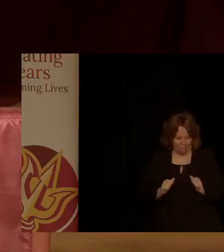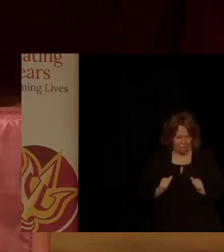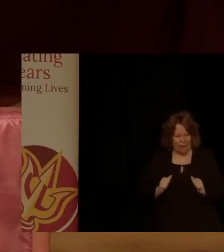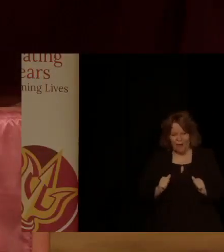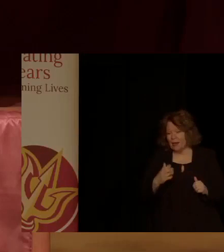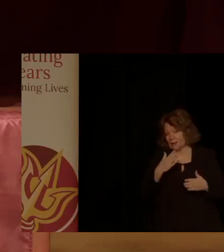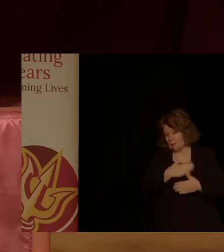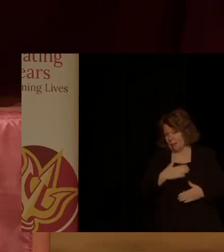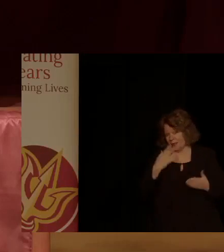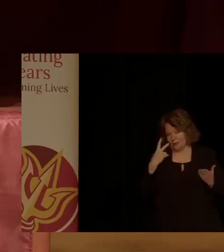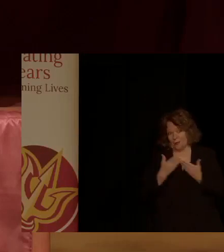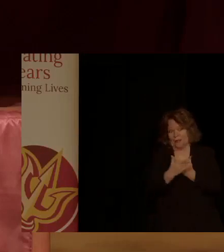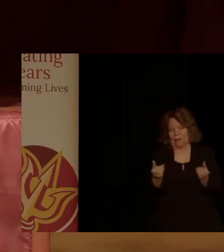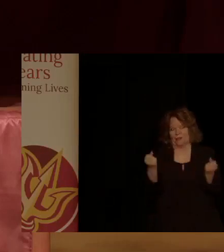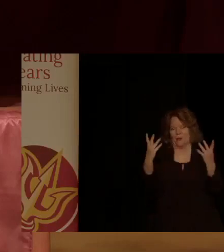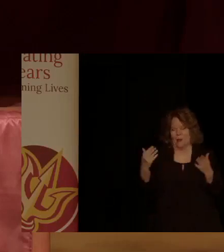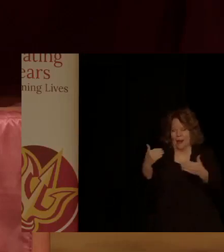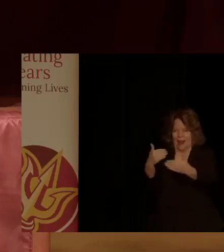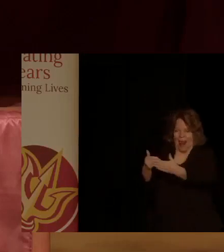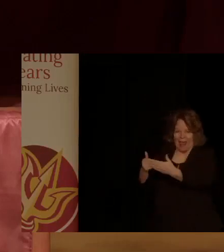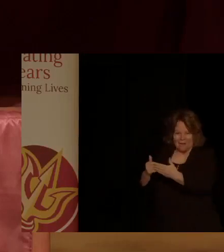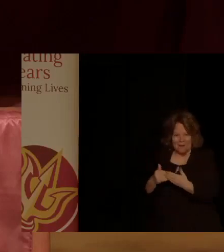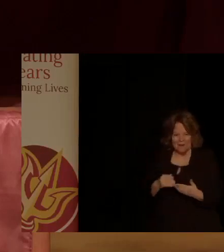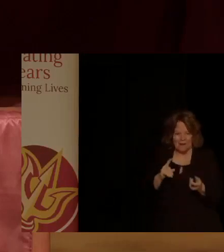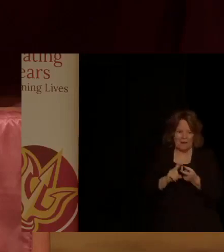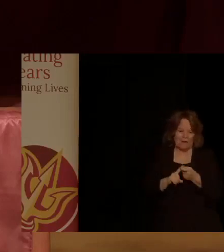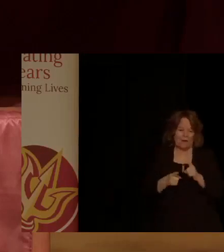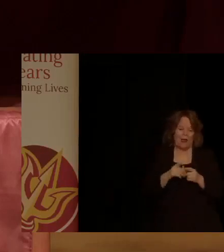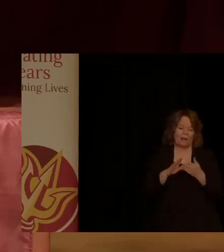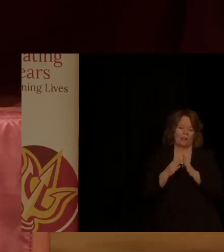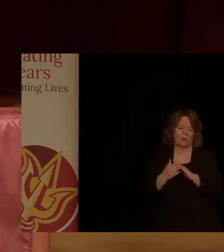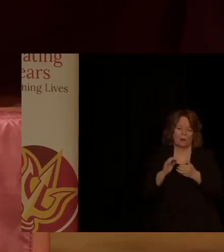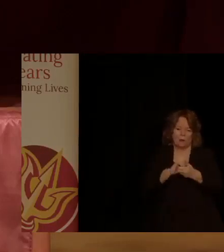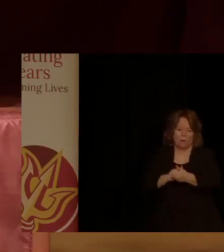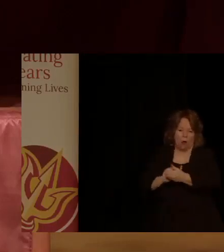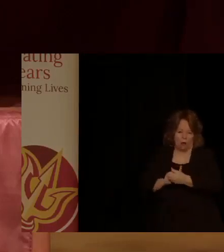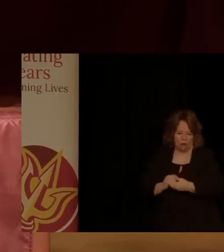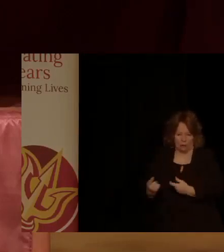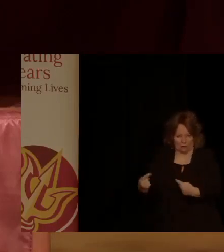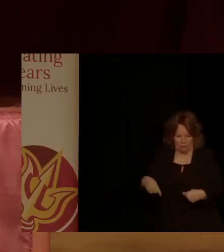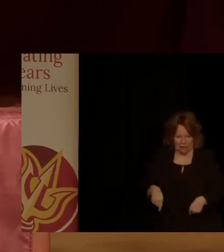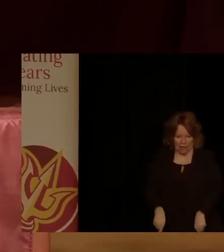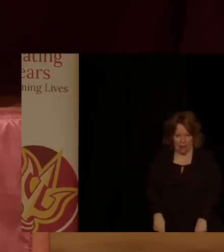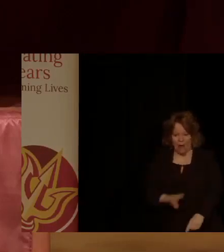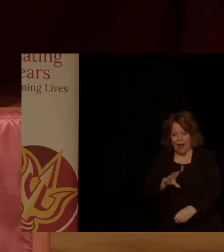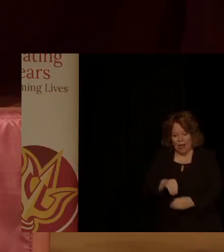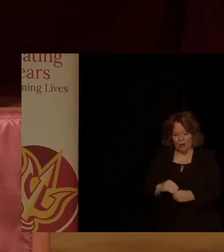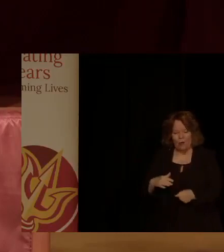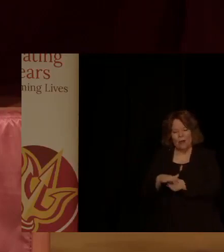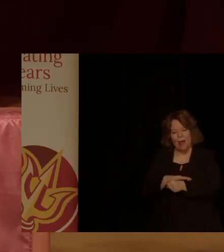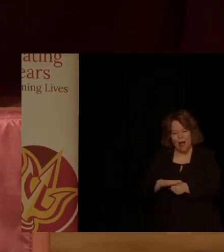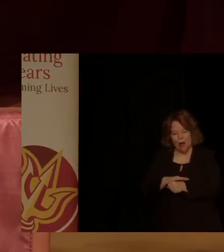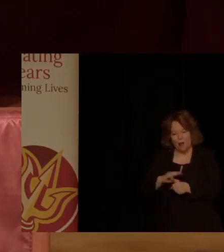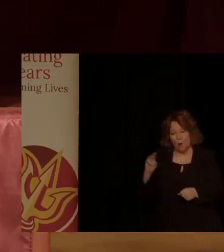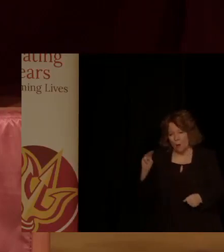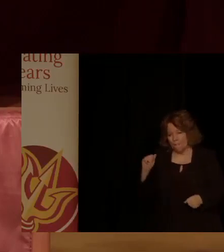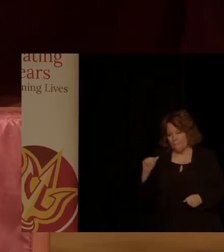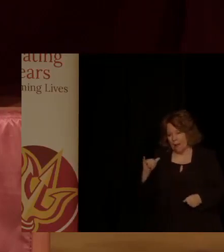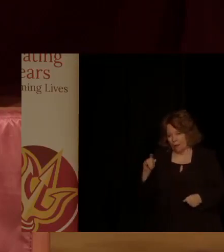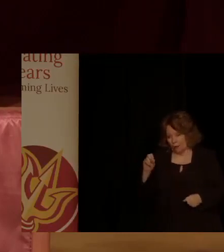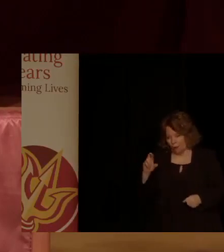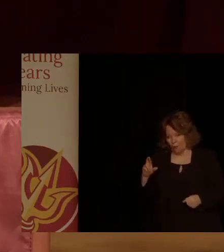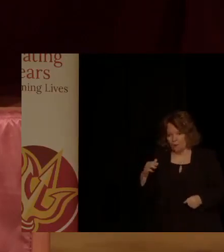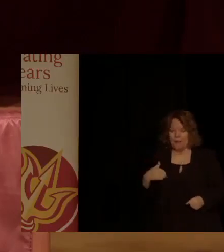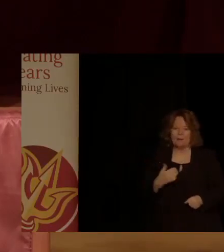see so many of our neighbors, friends, and community partners, including our local mayors, members of the St. Louis